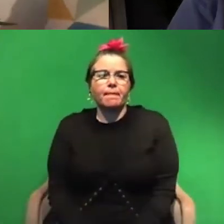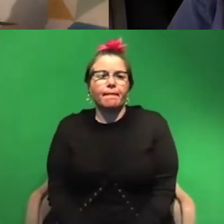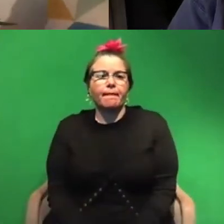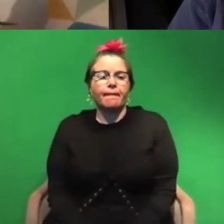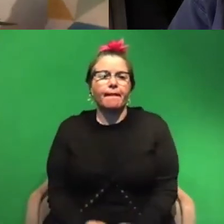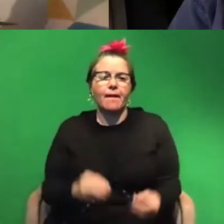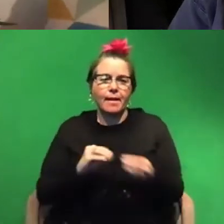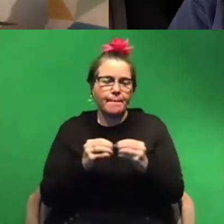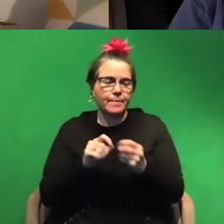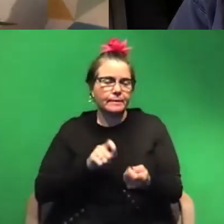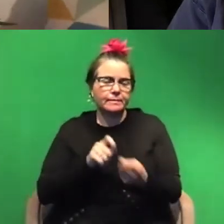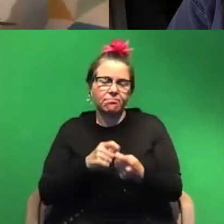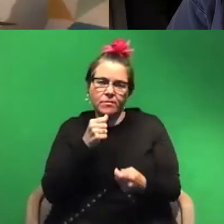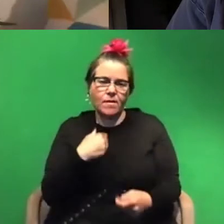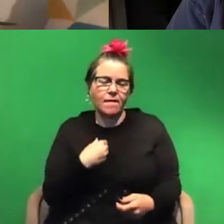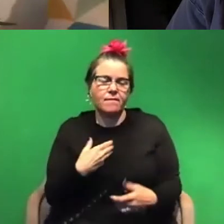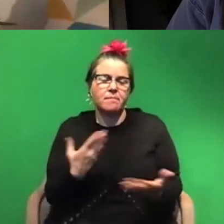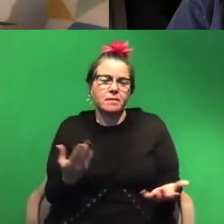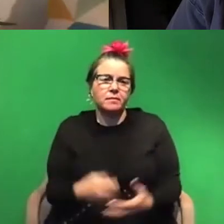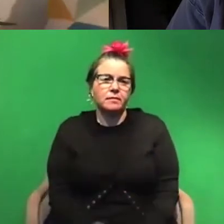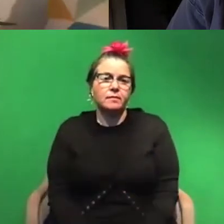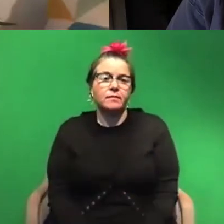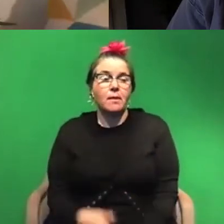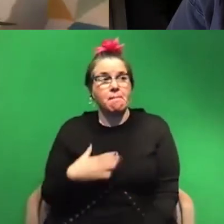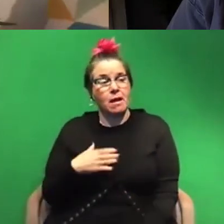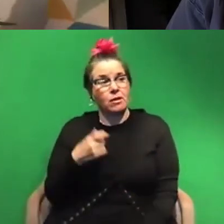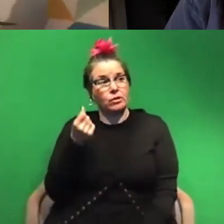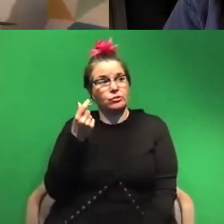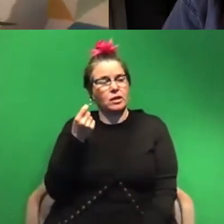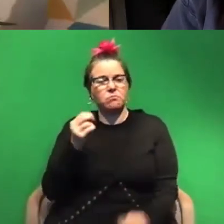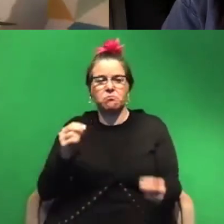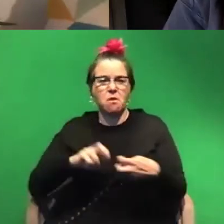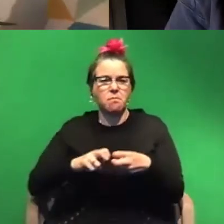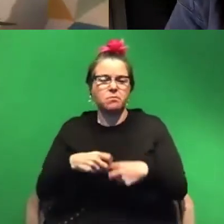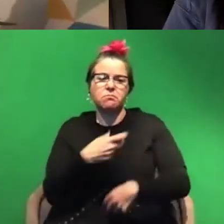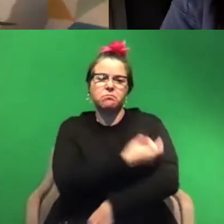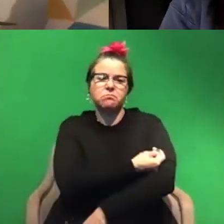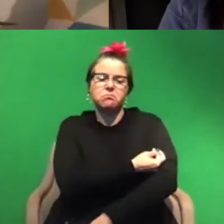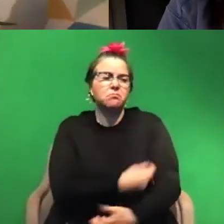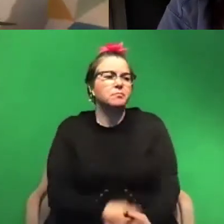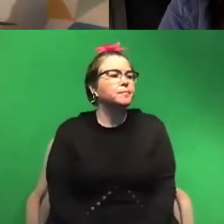it. But I think from my understanding, that's not a problem. Great. Okay, good.